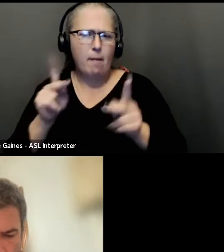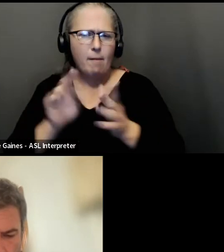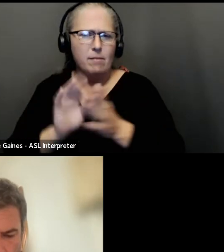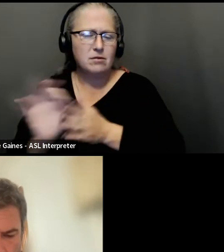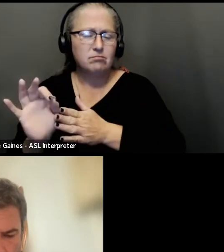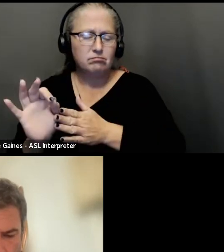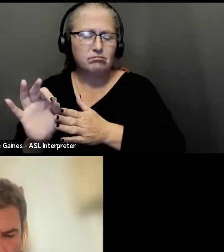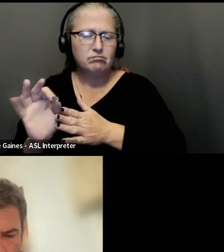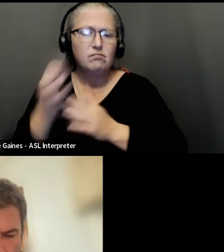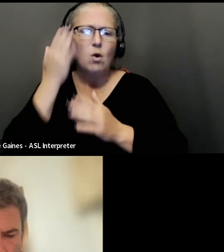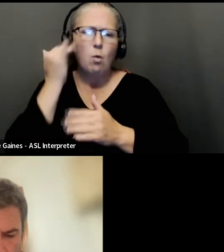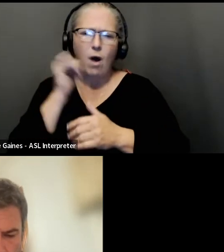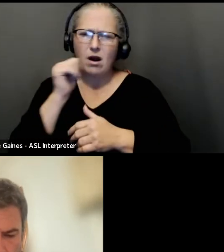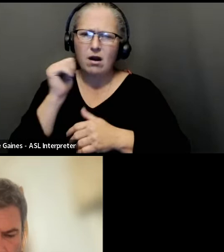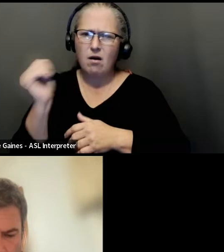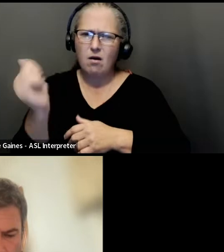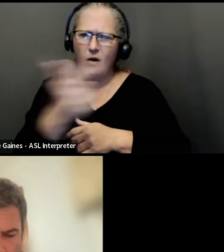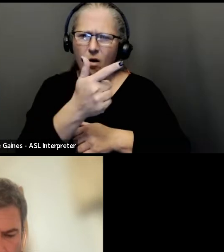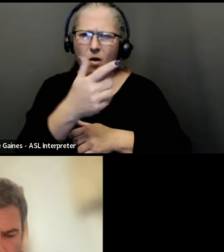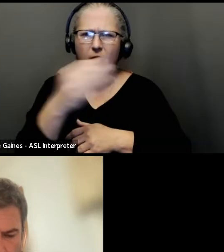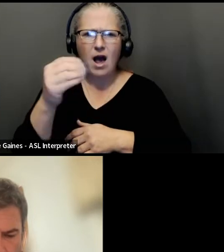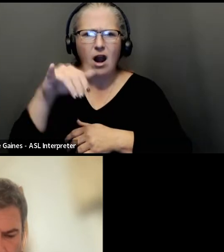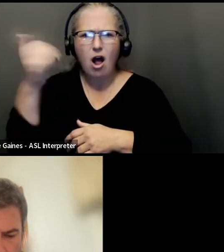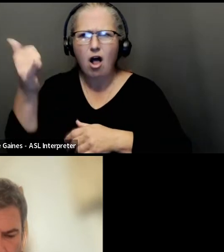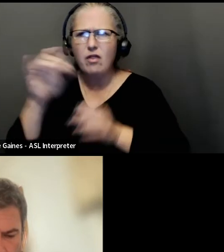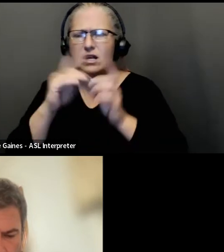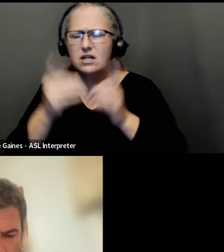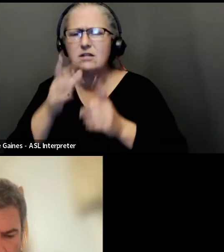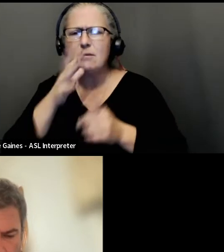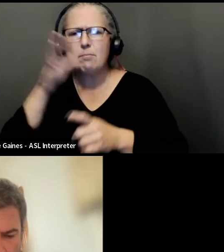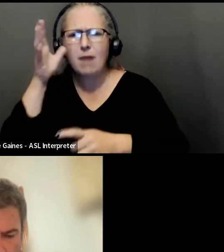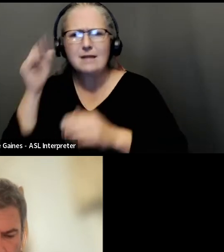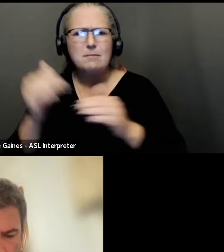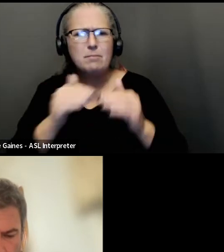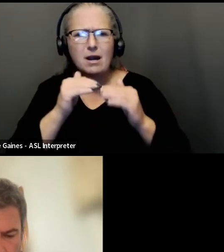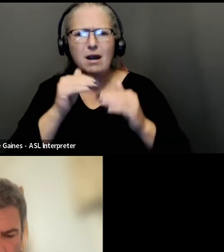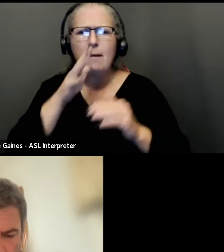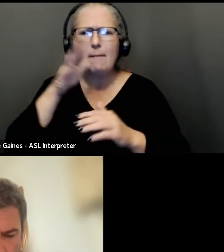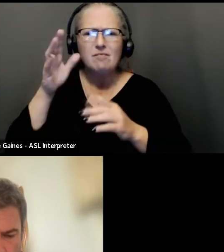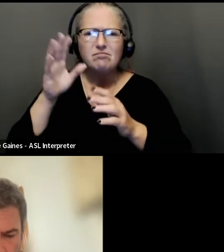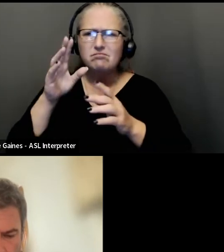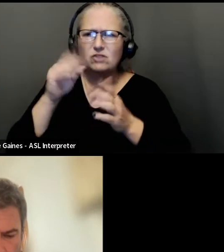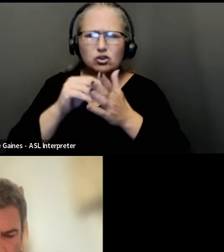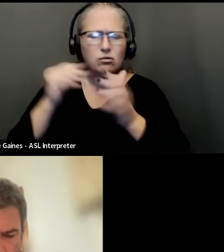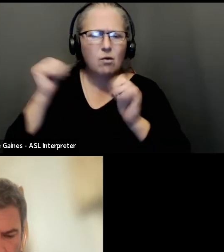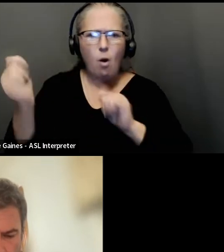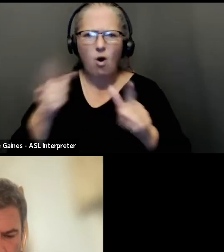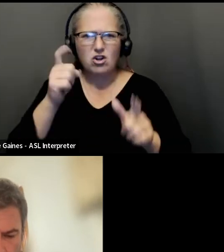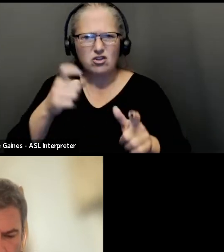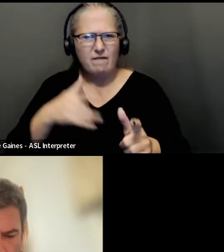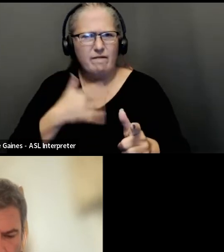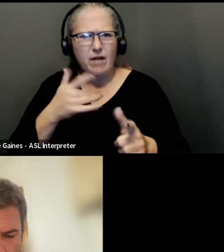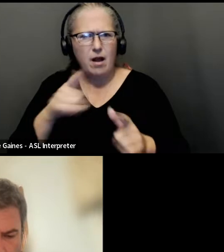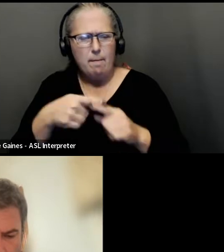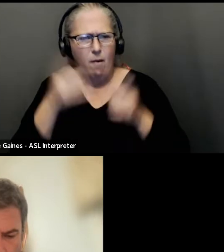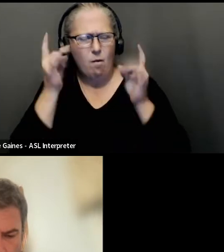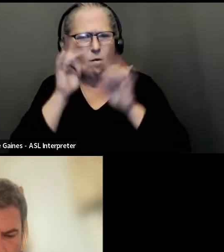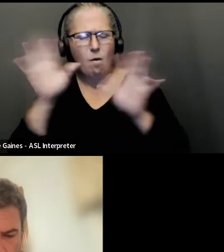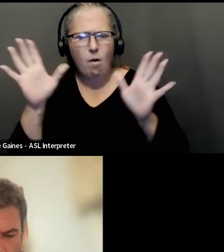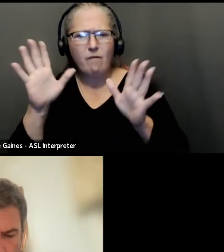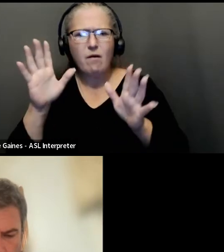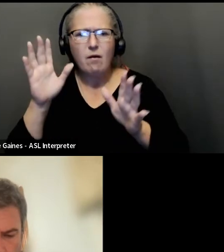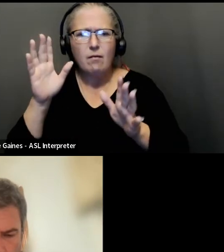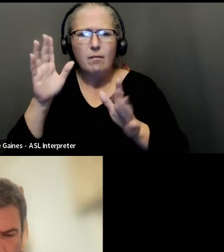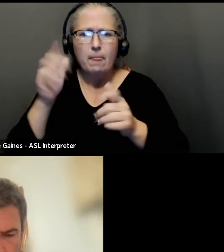and other district parents, our teachers, kids, and peers of all backgrounds feel concerned about these horrific events occurring thousands of